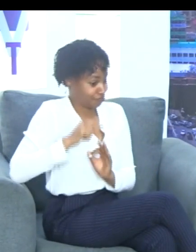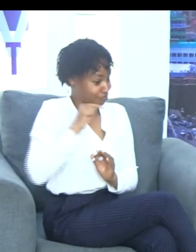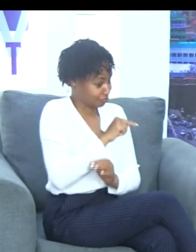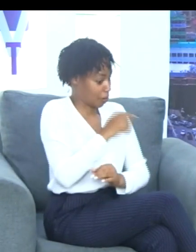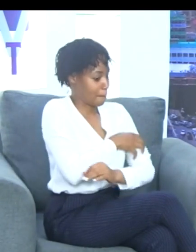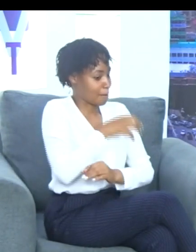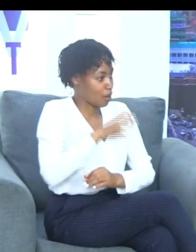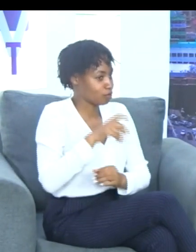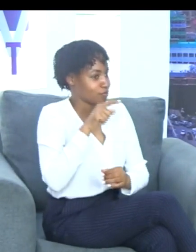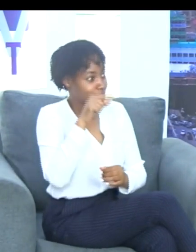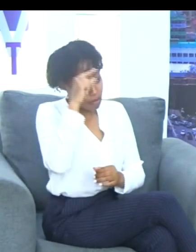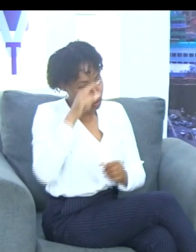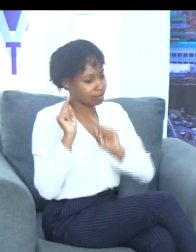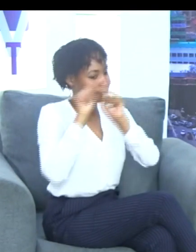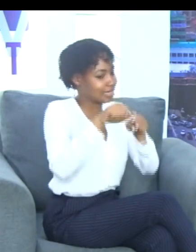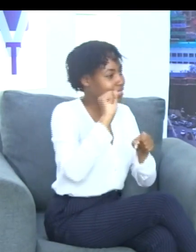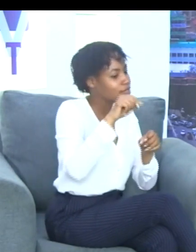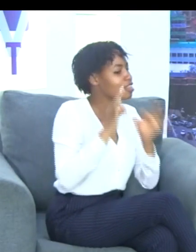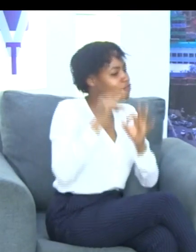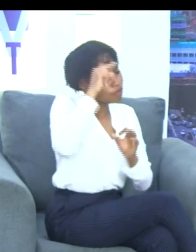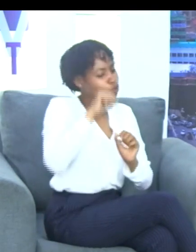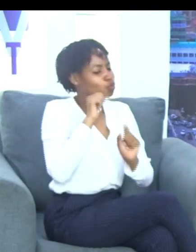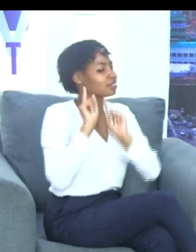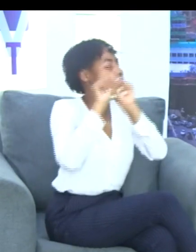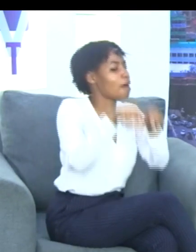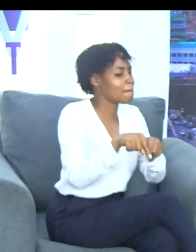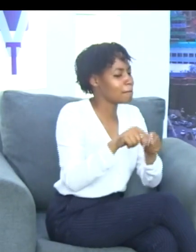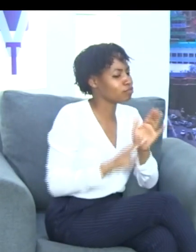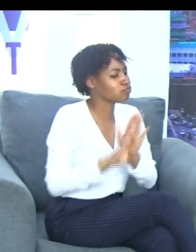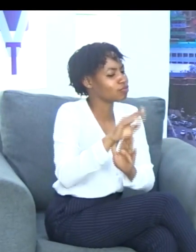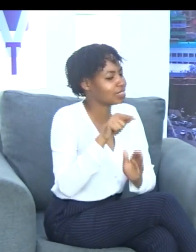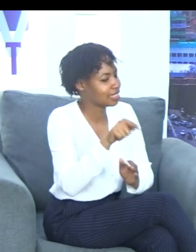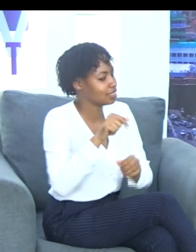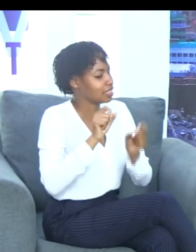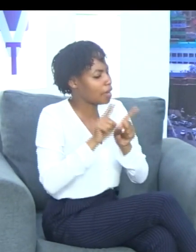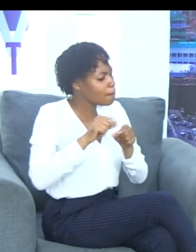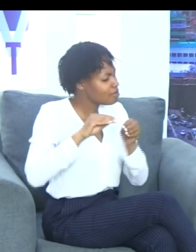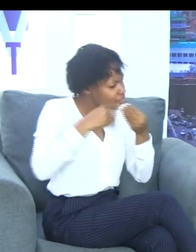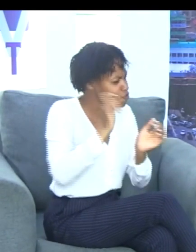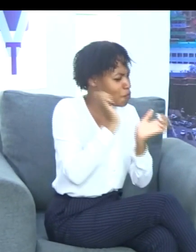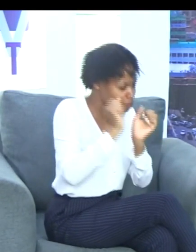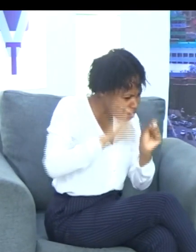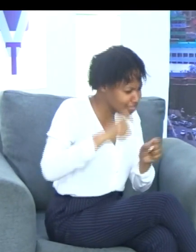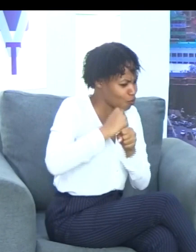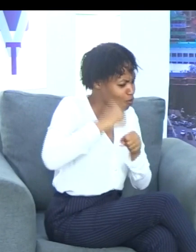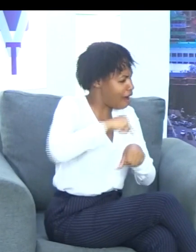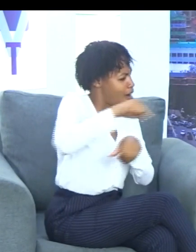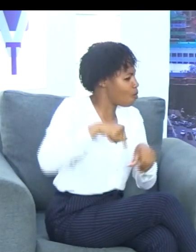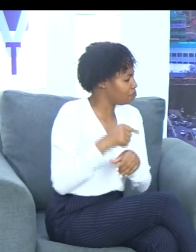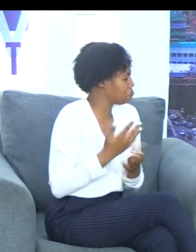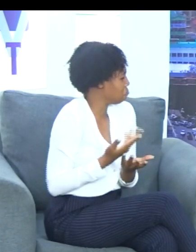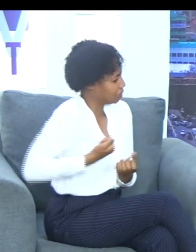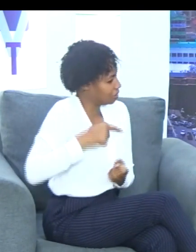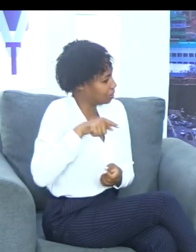What if a situation during empowerment, the government comes in, and for example there is development, and